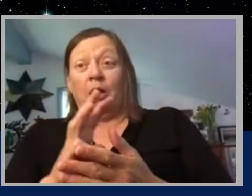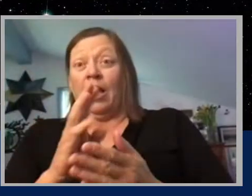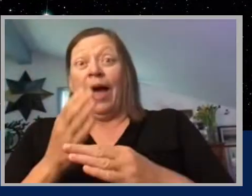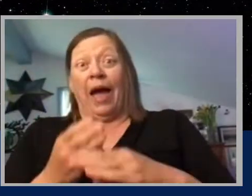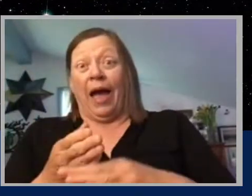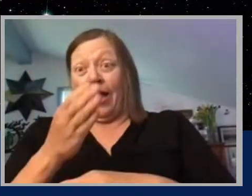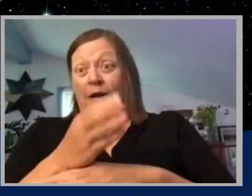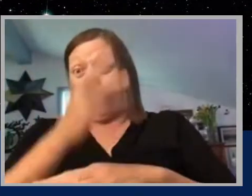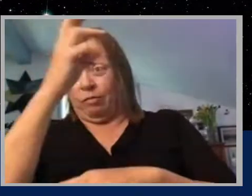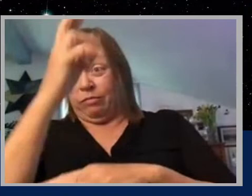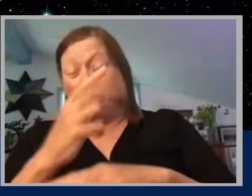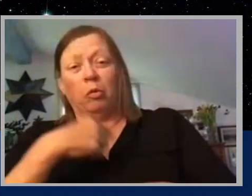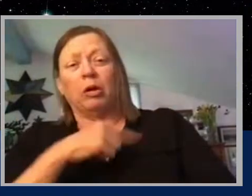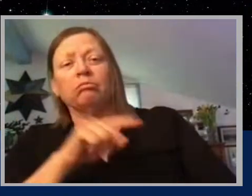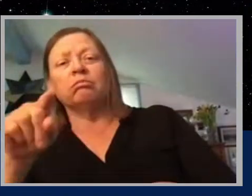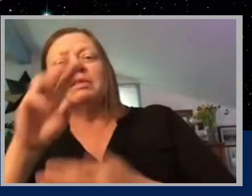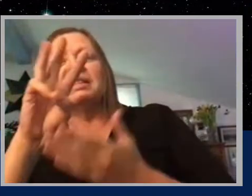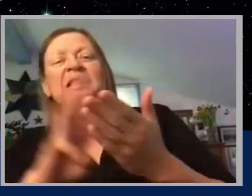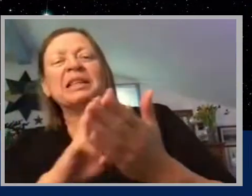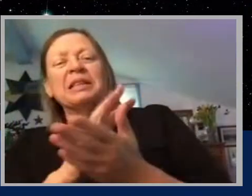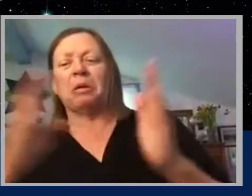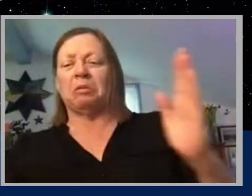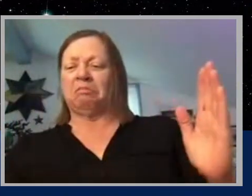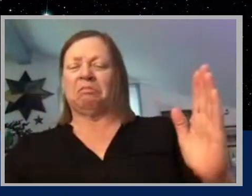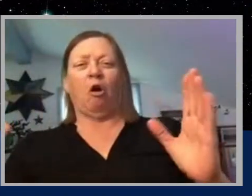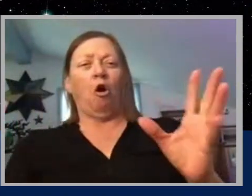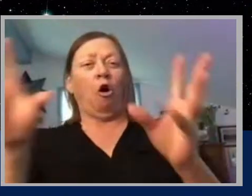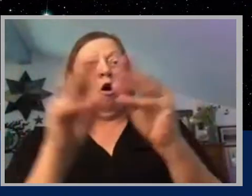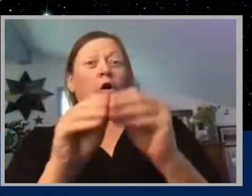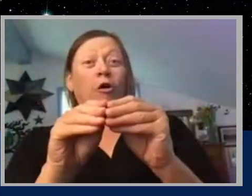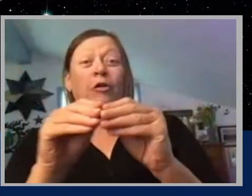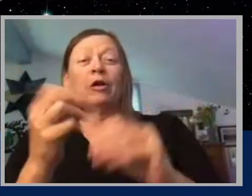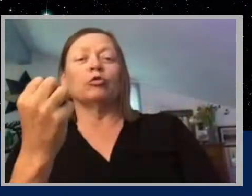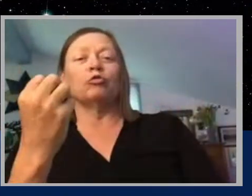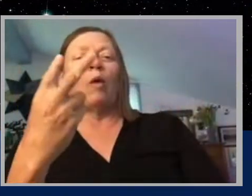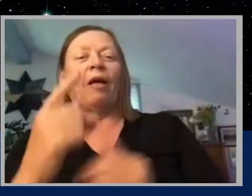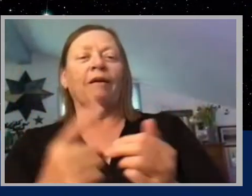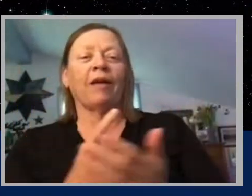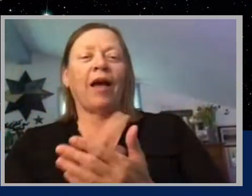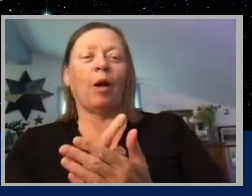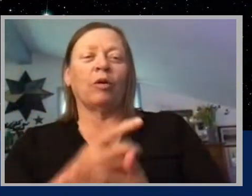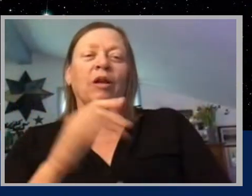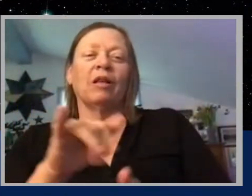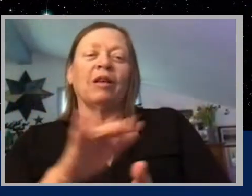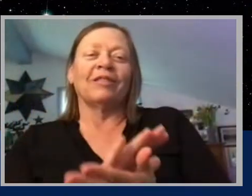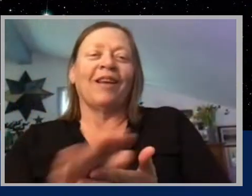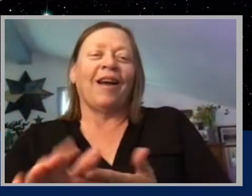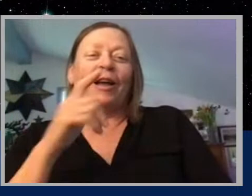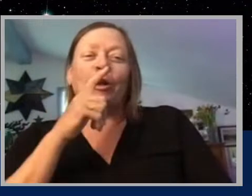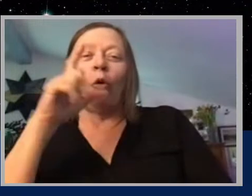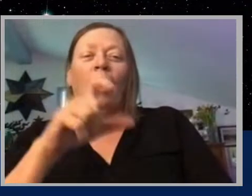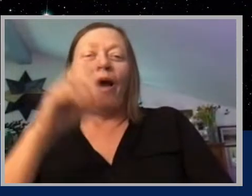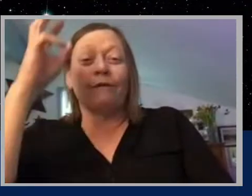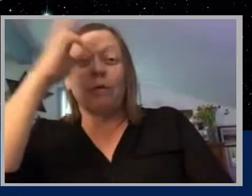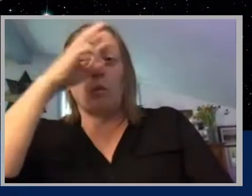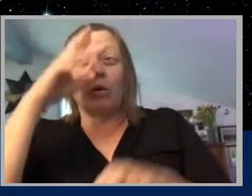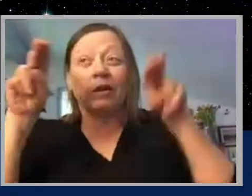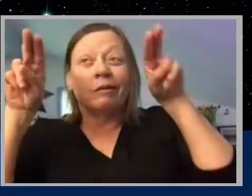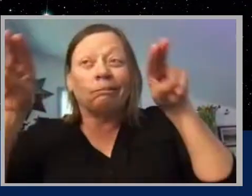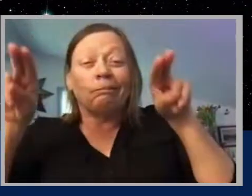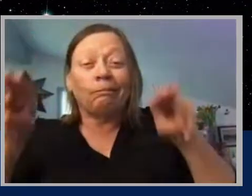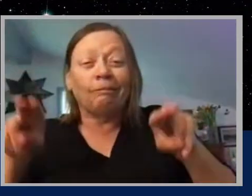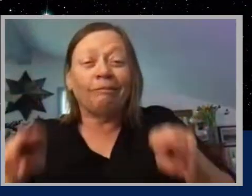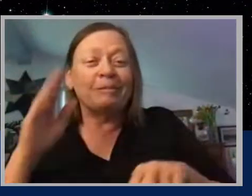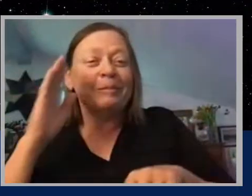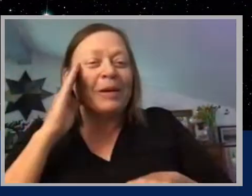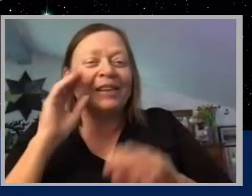12 hours for us, which is really nice because we don't have to worry about bunking or anything along those lines. I will say the